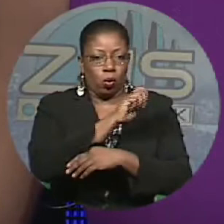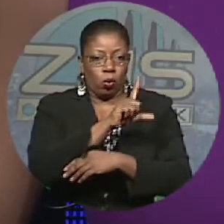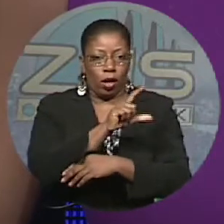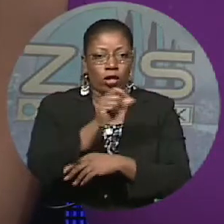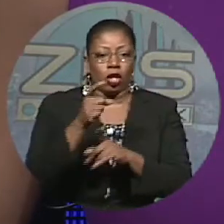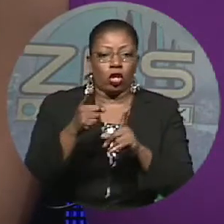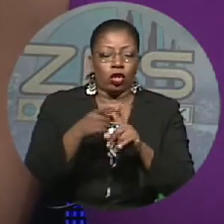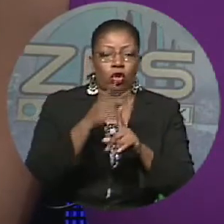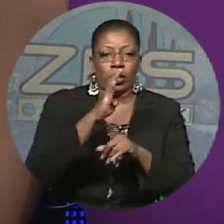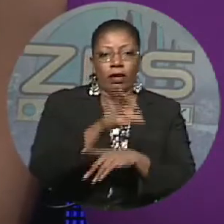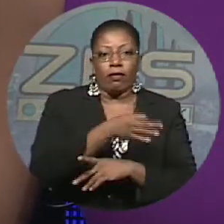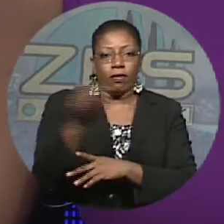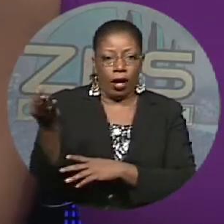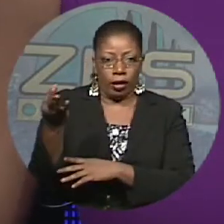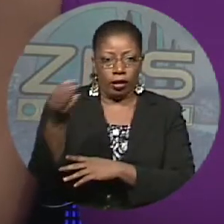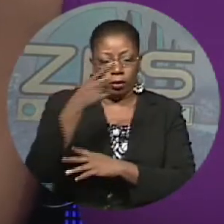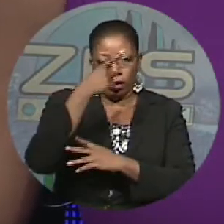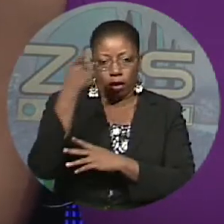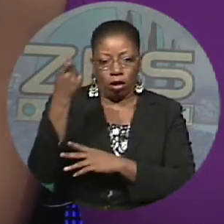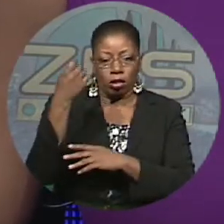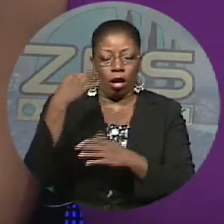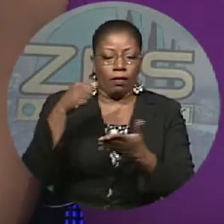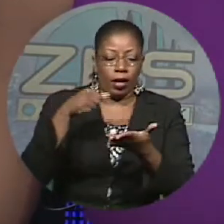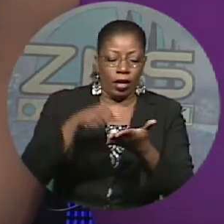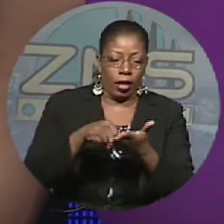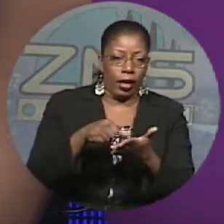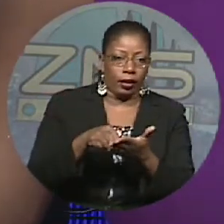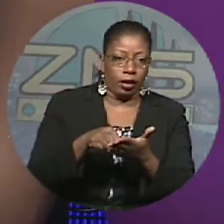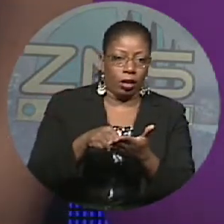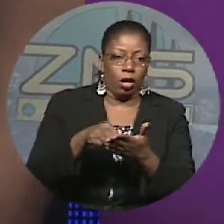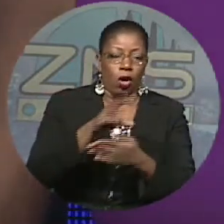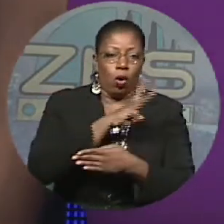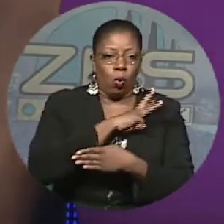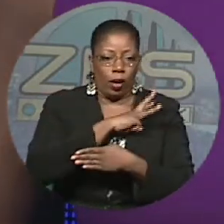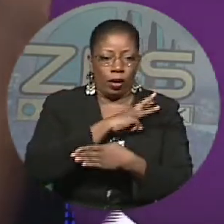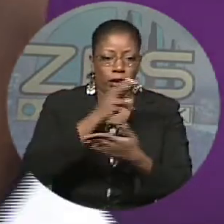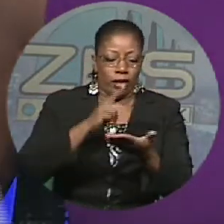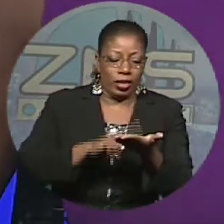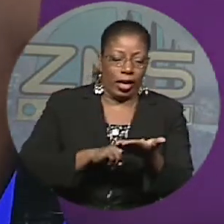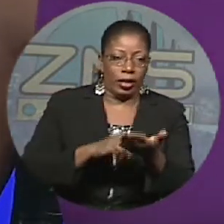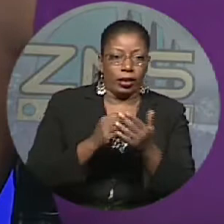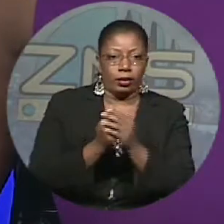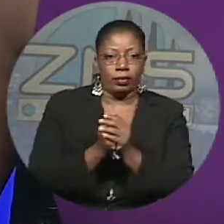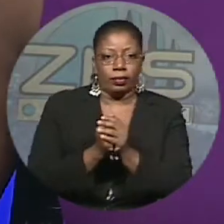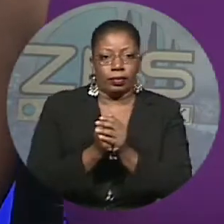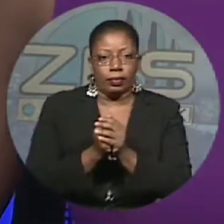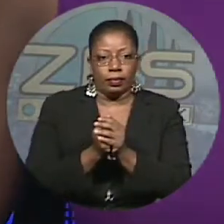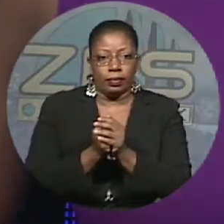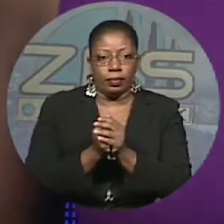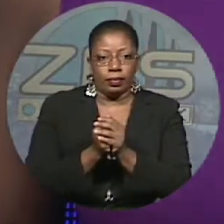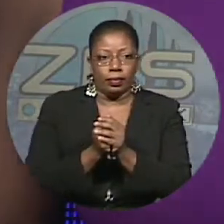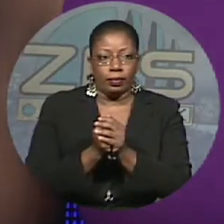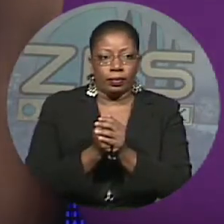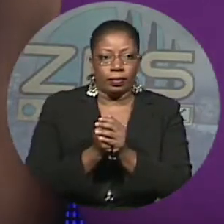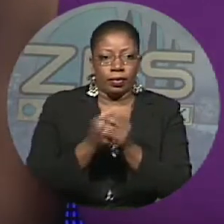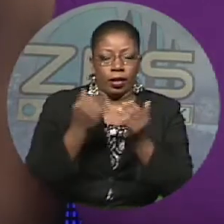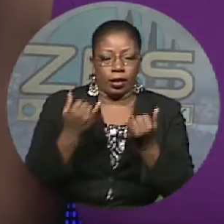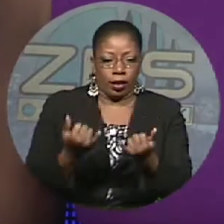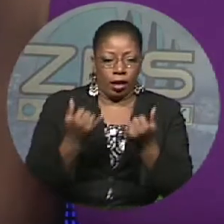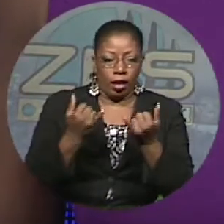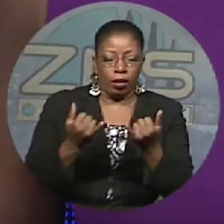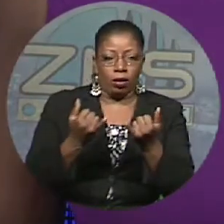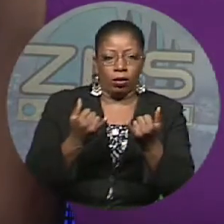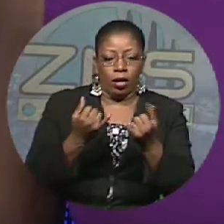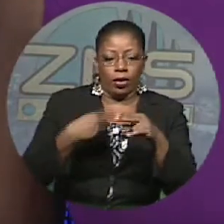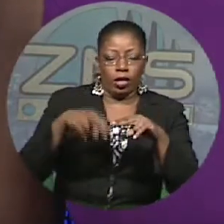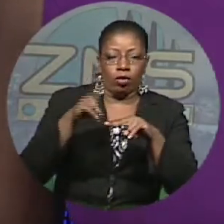fired in the wake of the controversy over a letter of intent Wells allegedly signed. Well, the scourge of marijuana